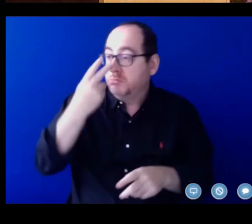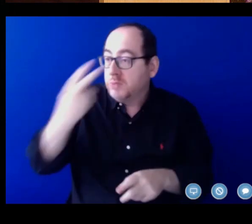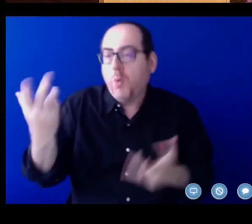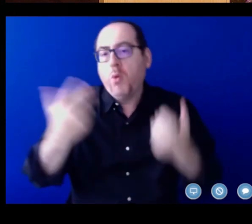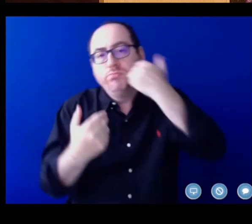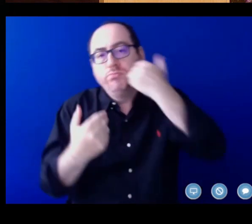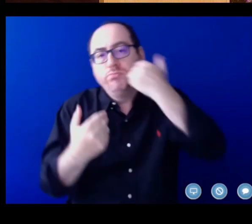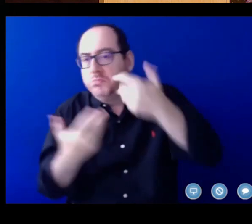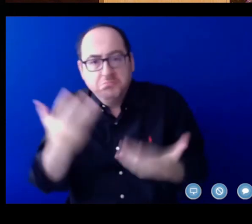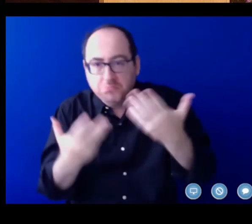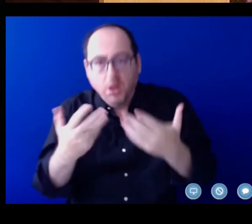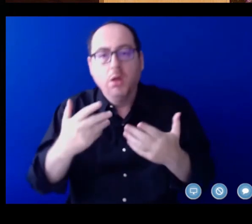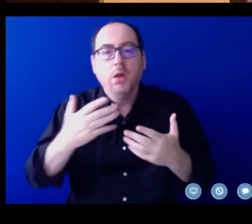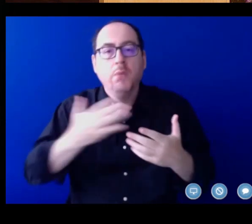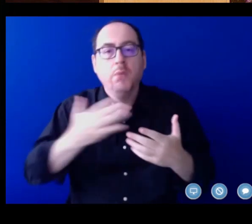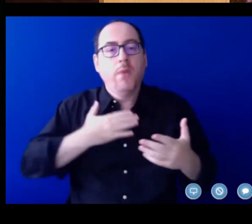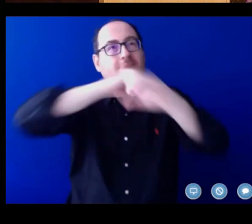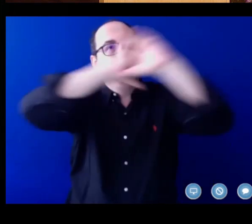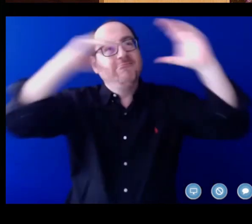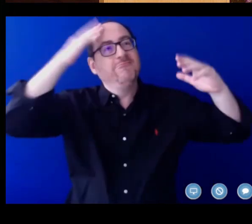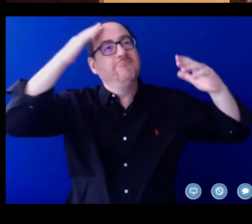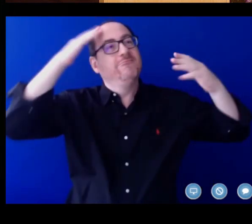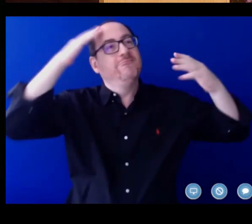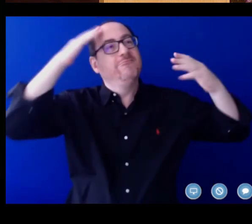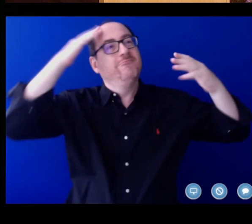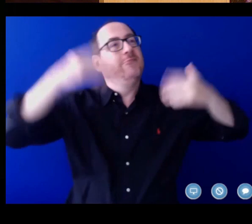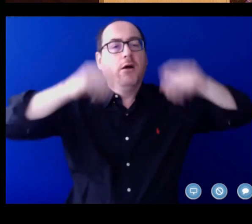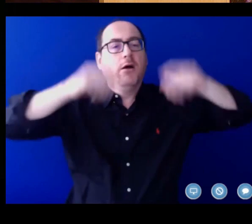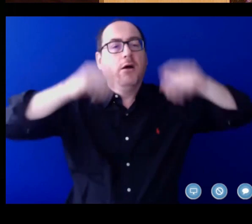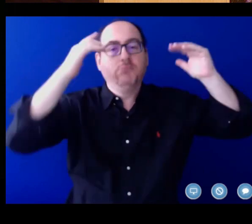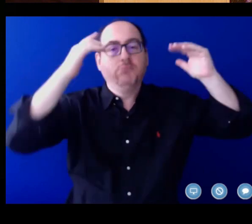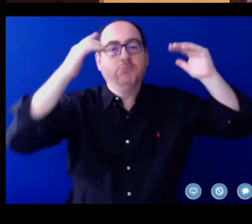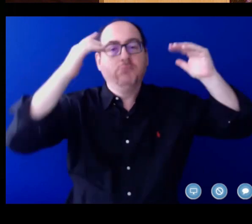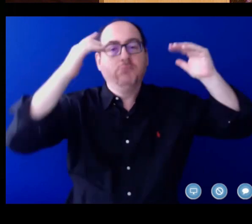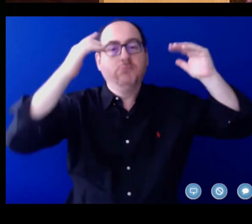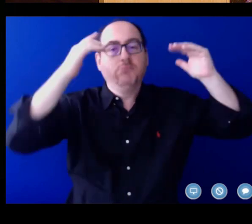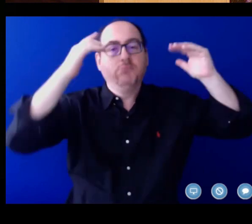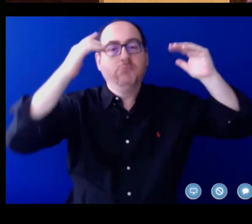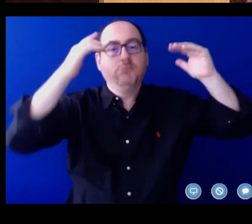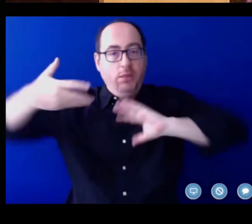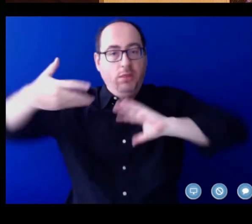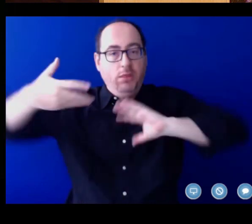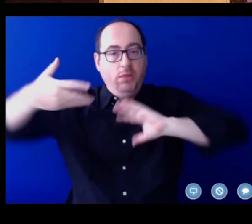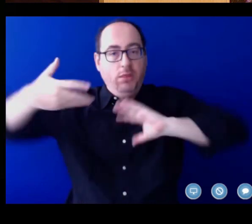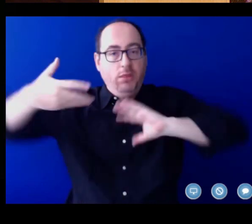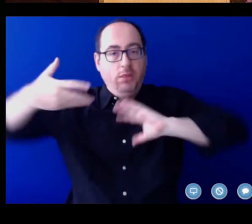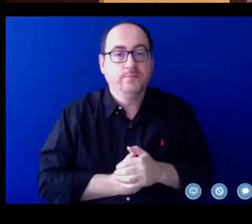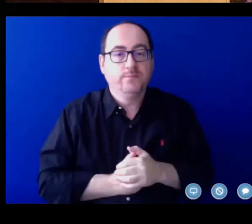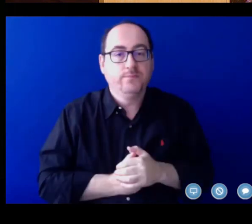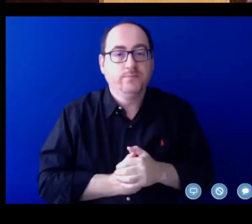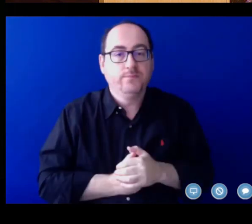that can be brought about by those experiences. The processes and challenges of resettlement in a new country can also exacerbate many of these